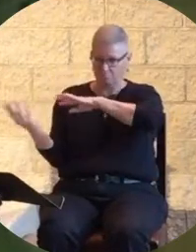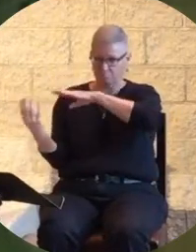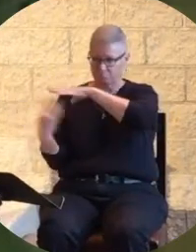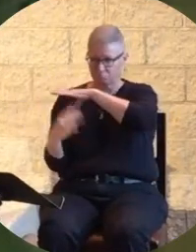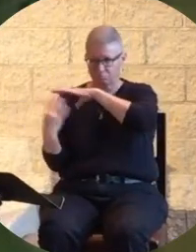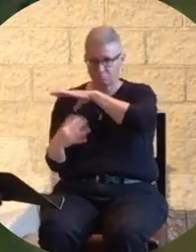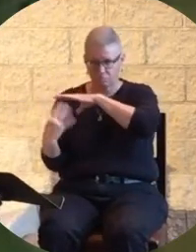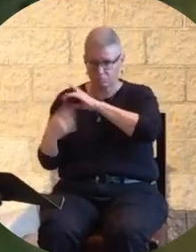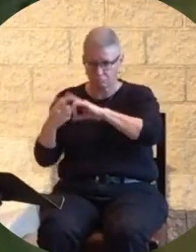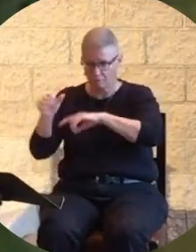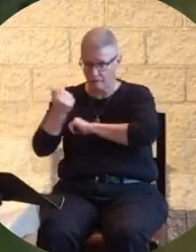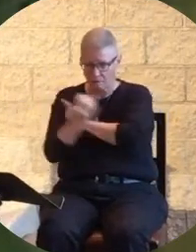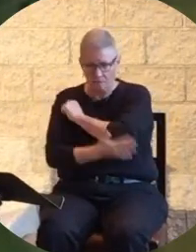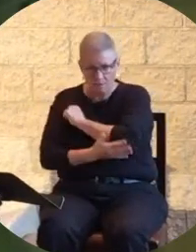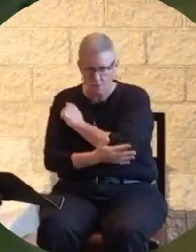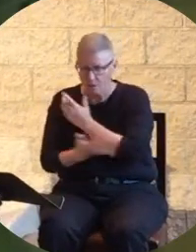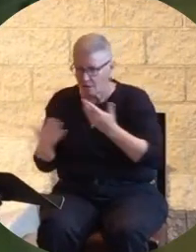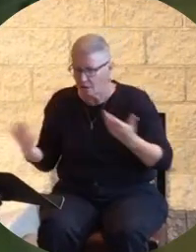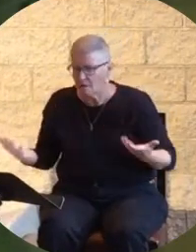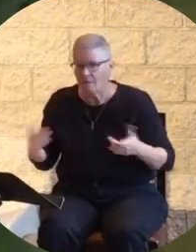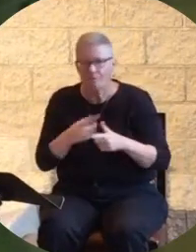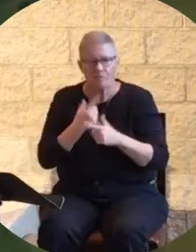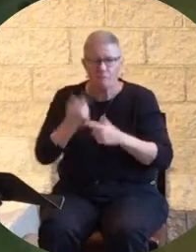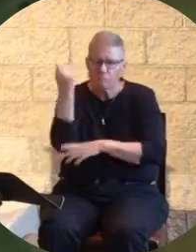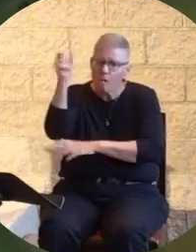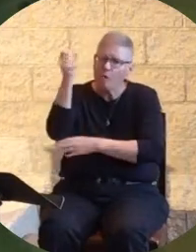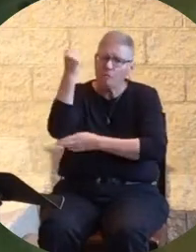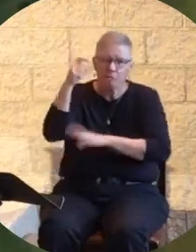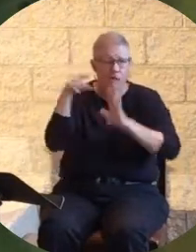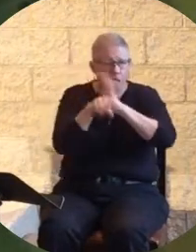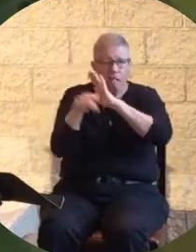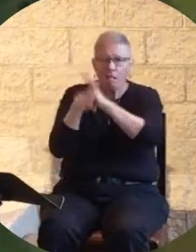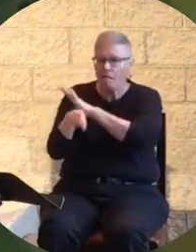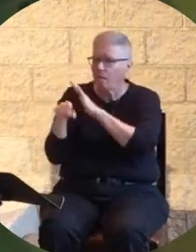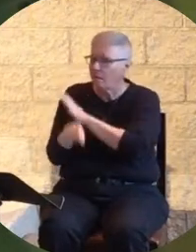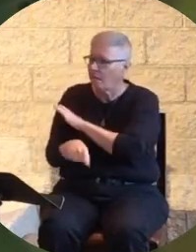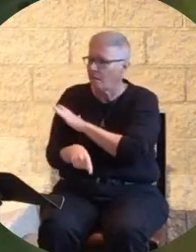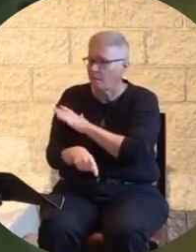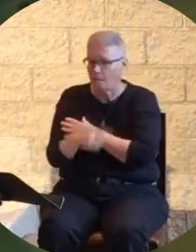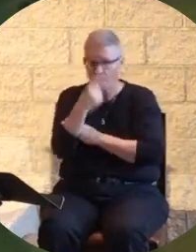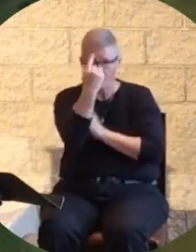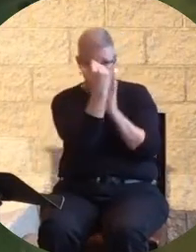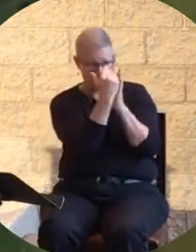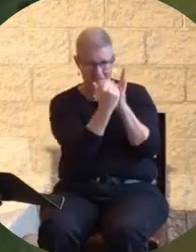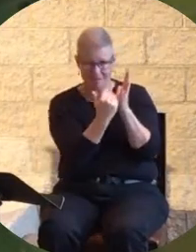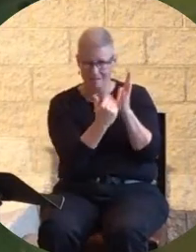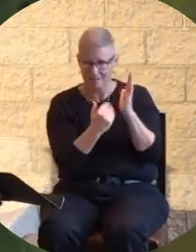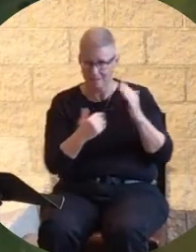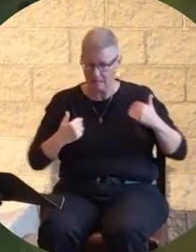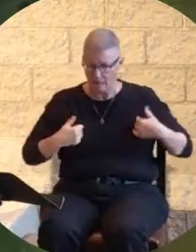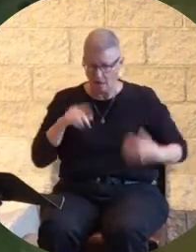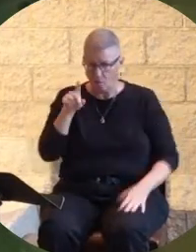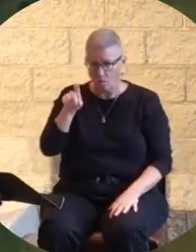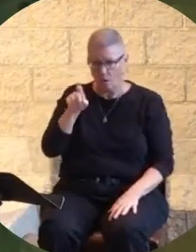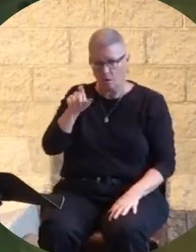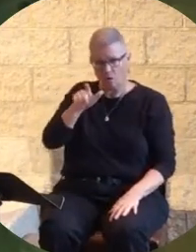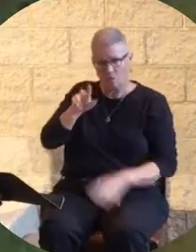protests and killings. On one list, there were 126